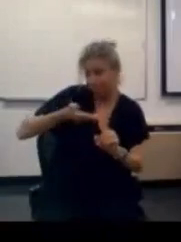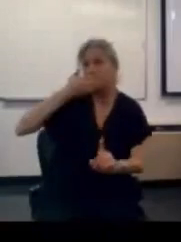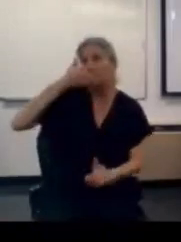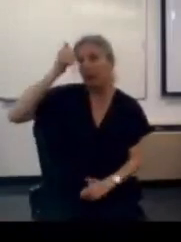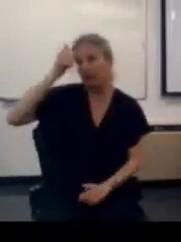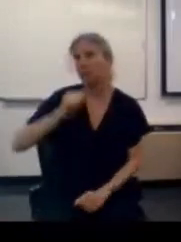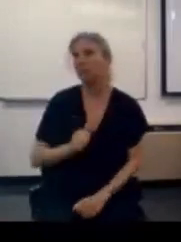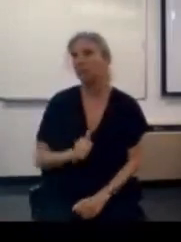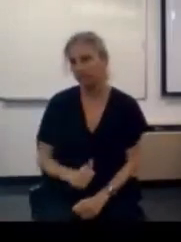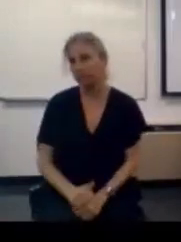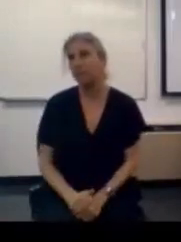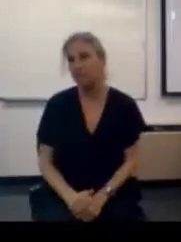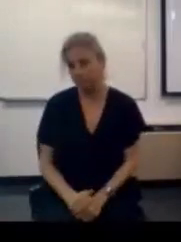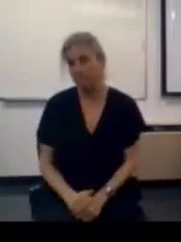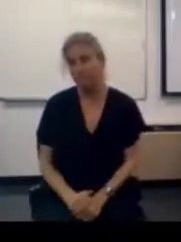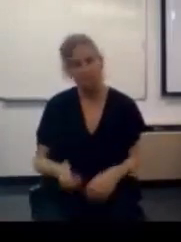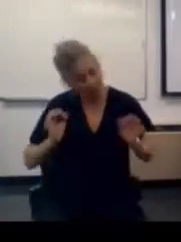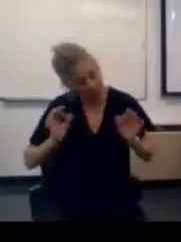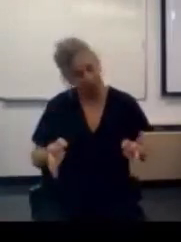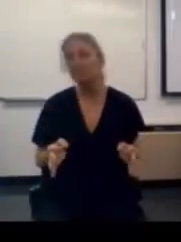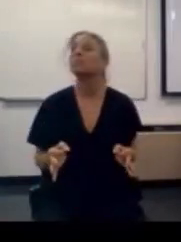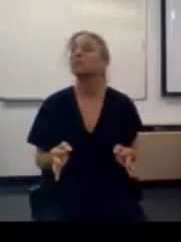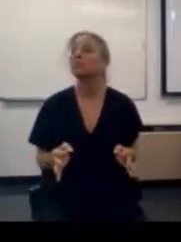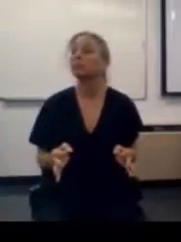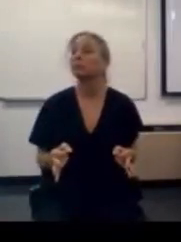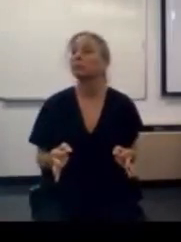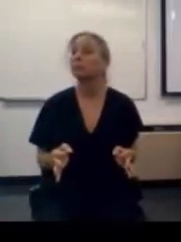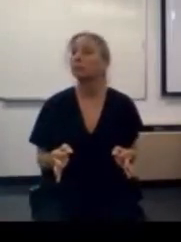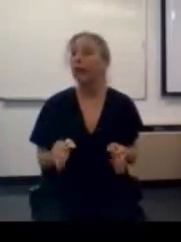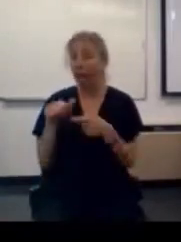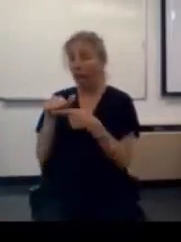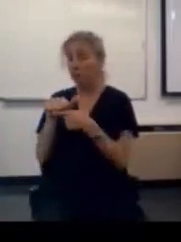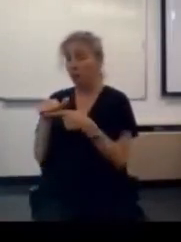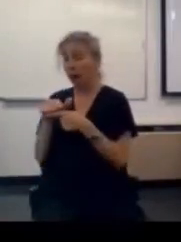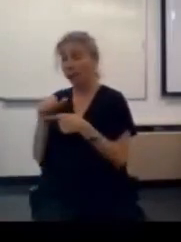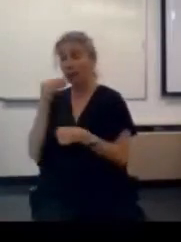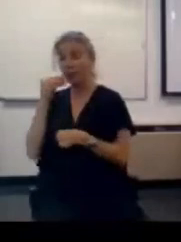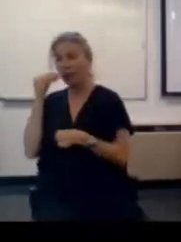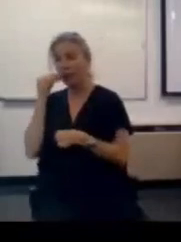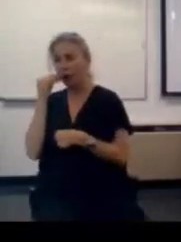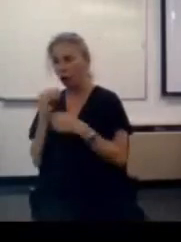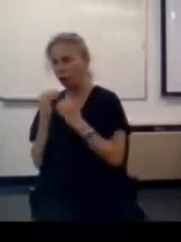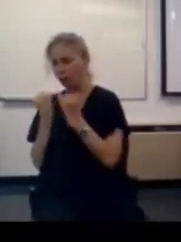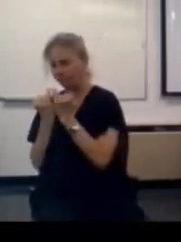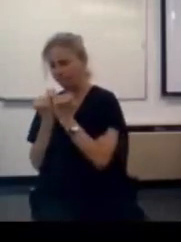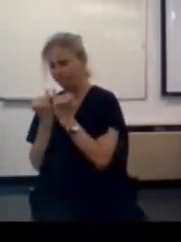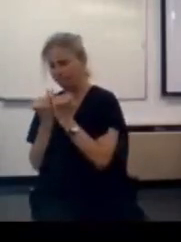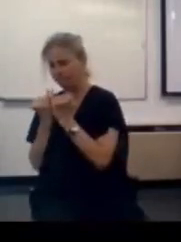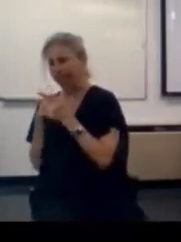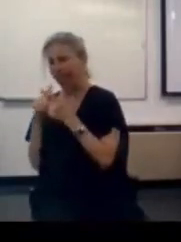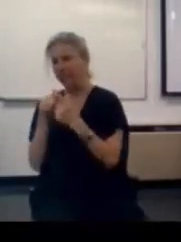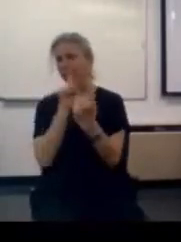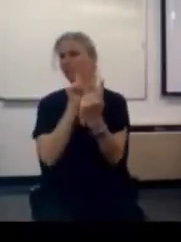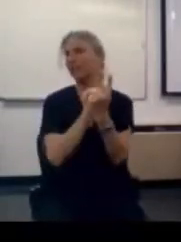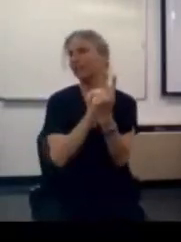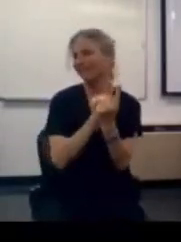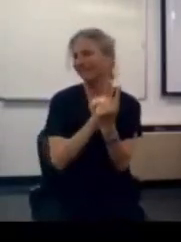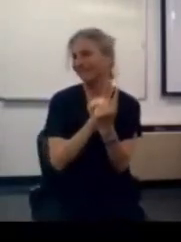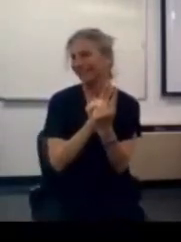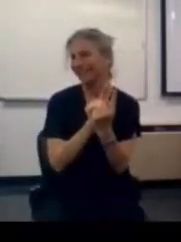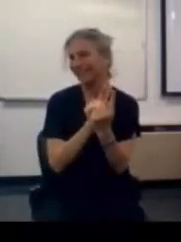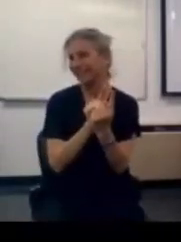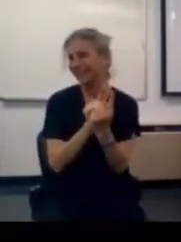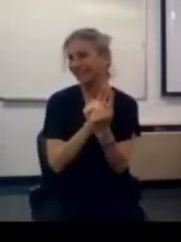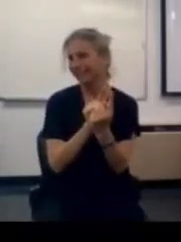individual is the best information we have. Absolutely. And it doesn't hurt to practice the conversation before you go into